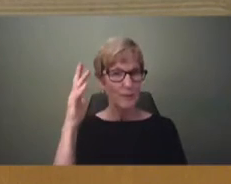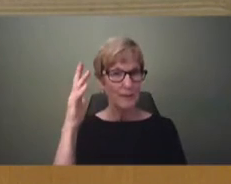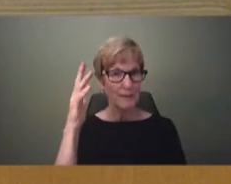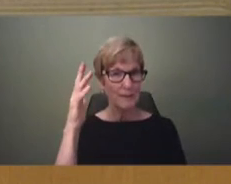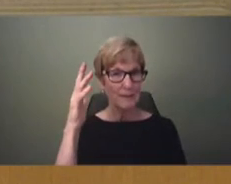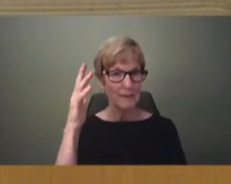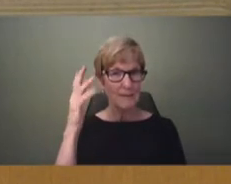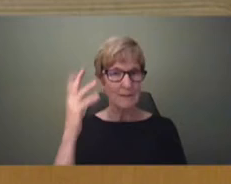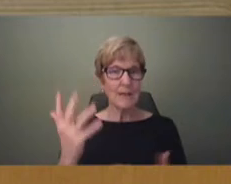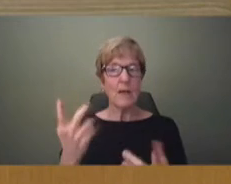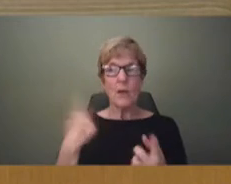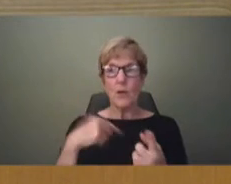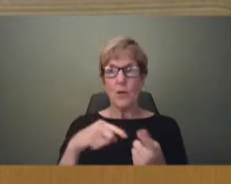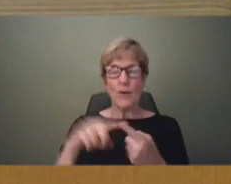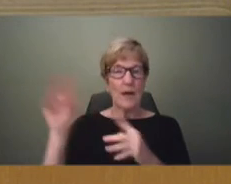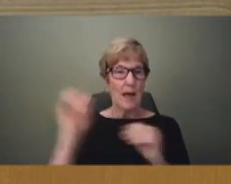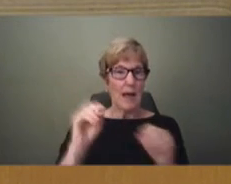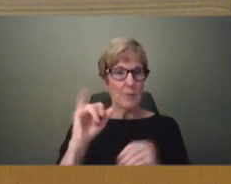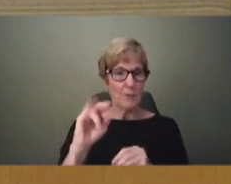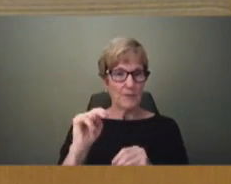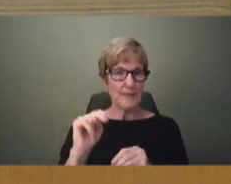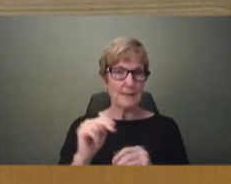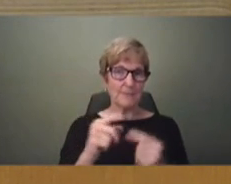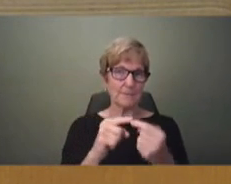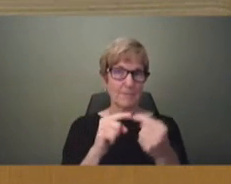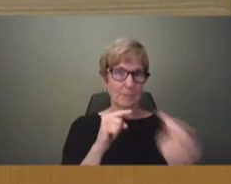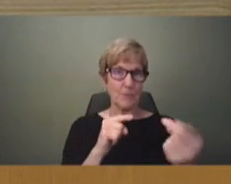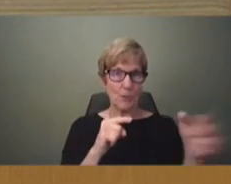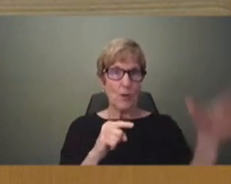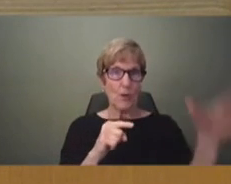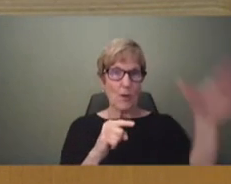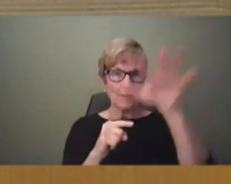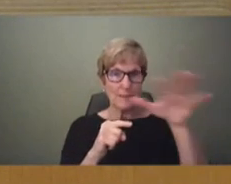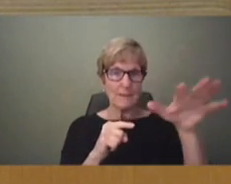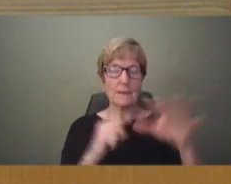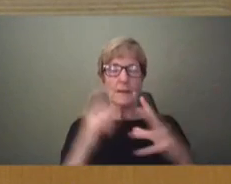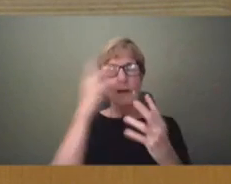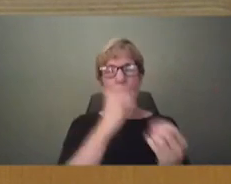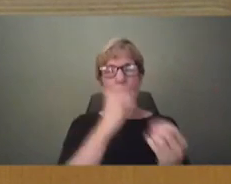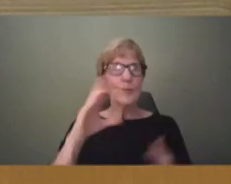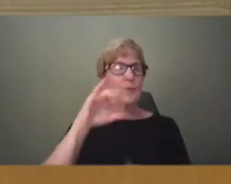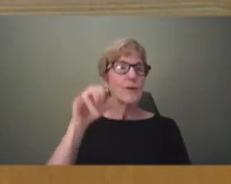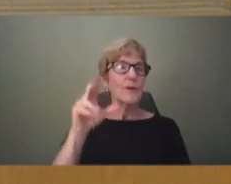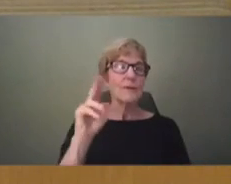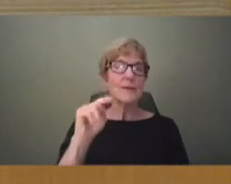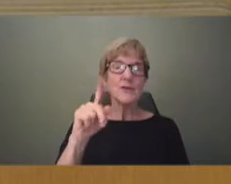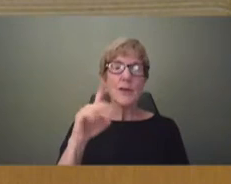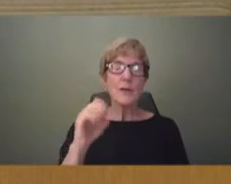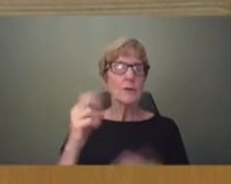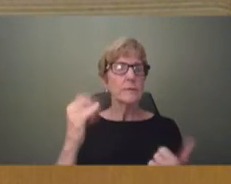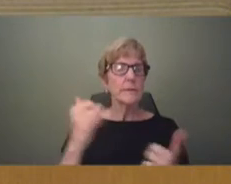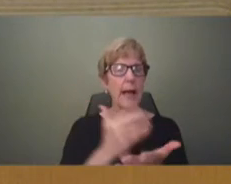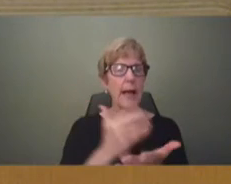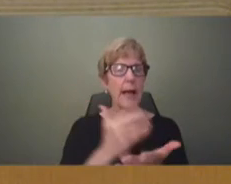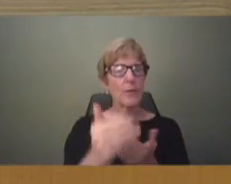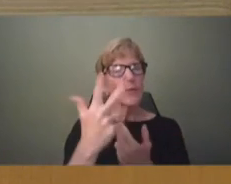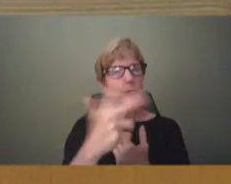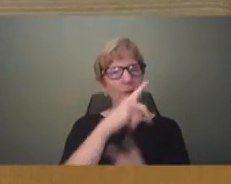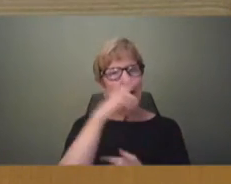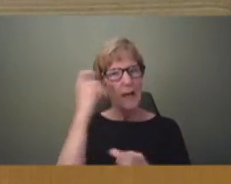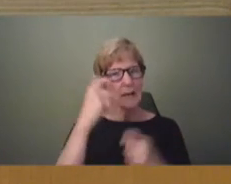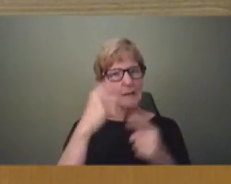um when I moved in across from my house there was this beautiful jungle it's gone now there are three Ugly Houses across from